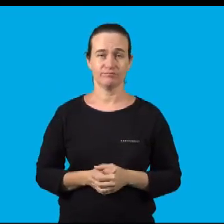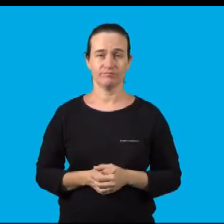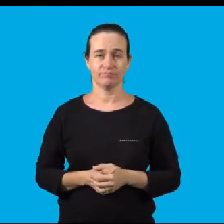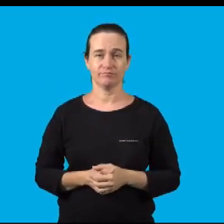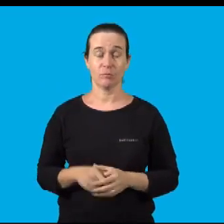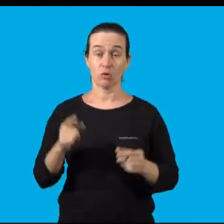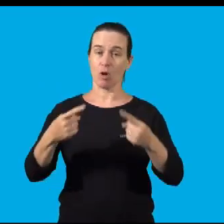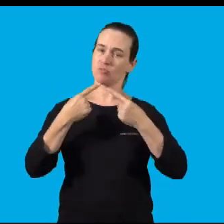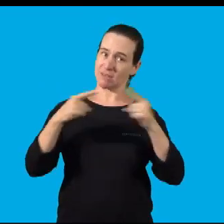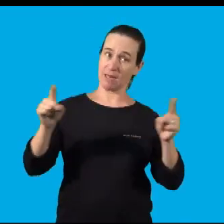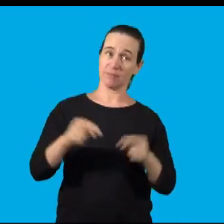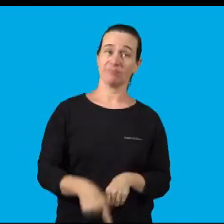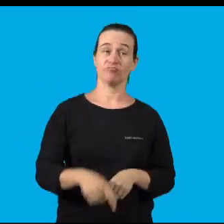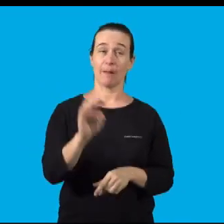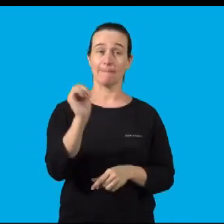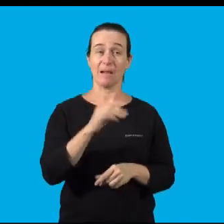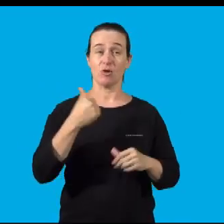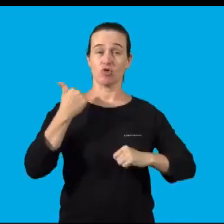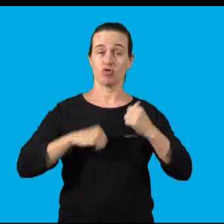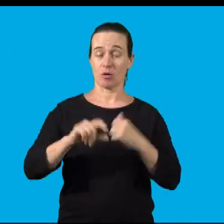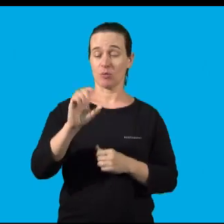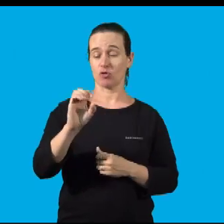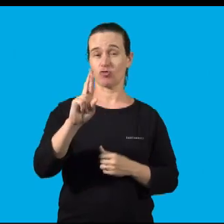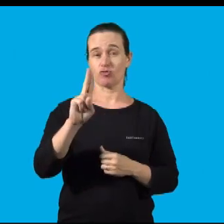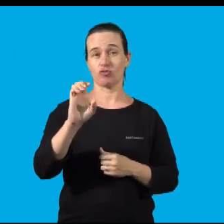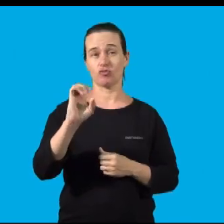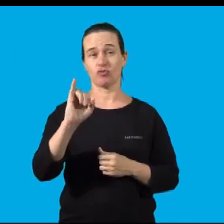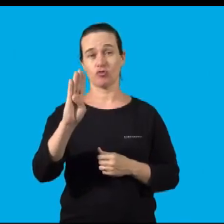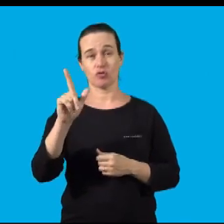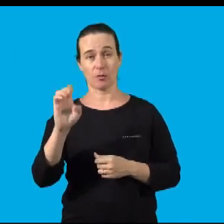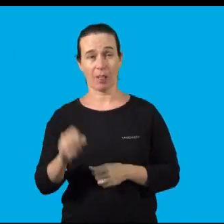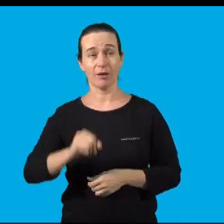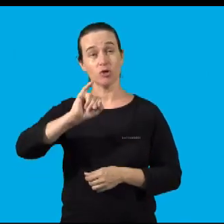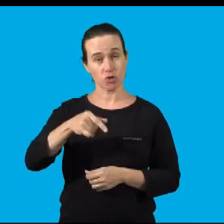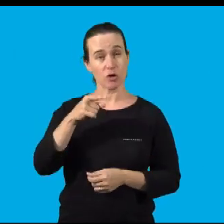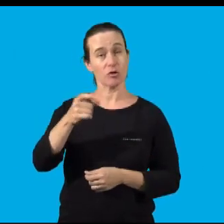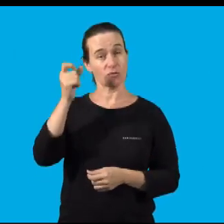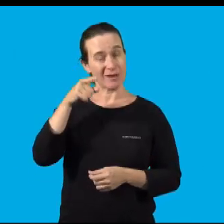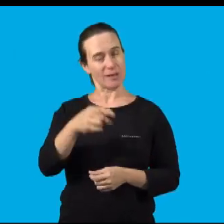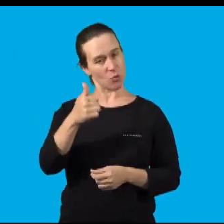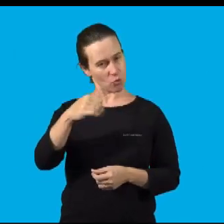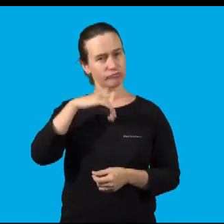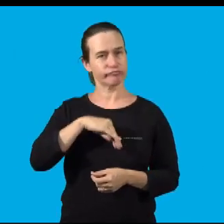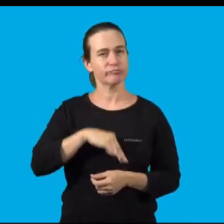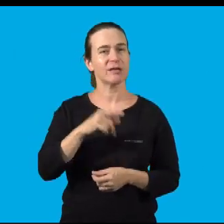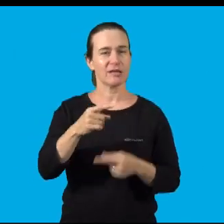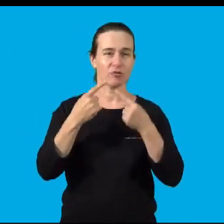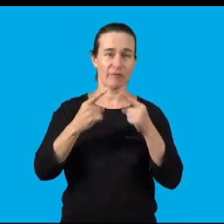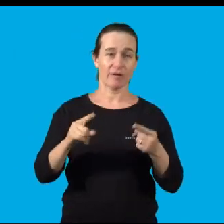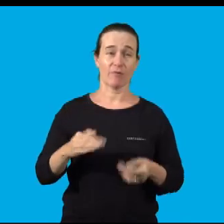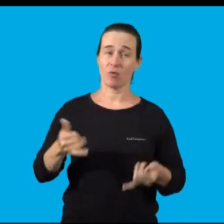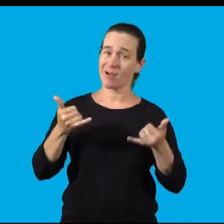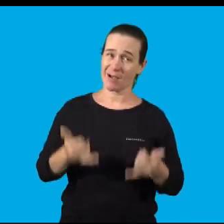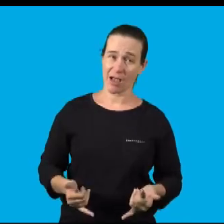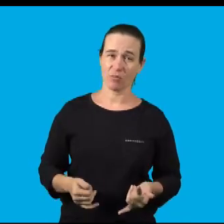broad statement. In Arthur Miller's drama, The Crucible, John Proctor recognizes his goodness in himself as he reveals,